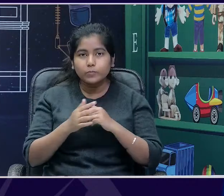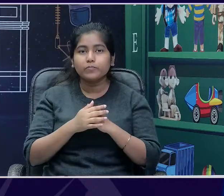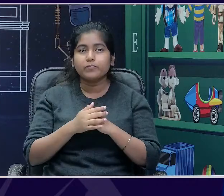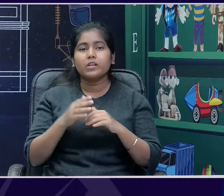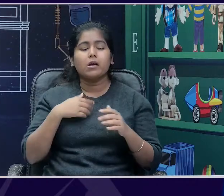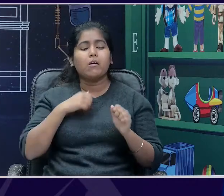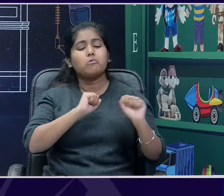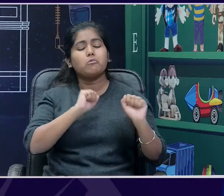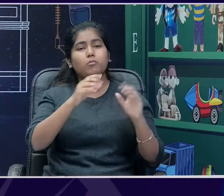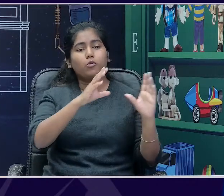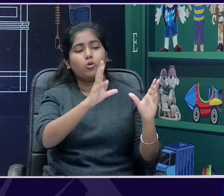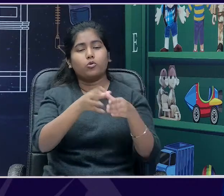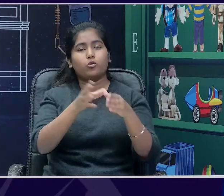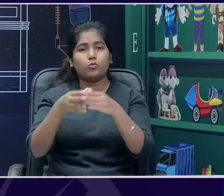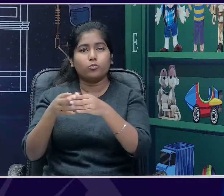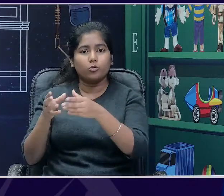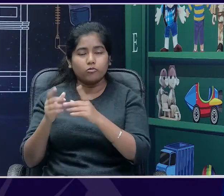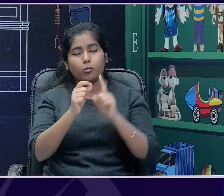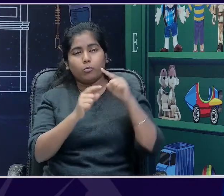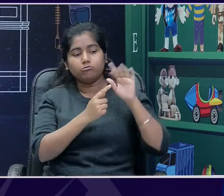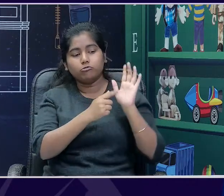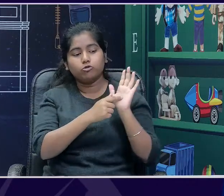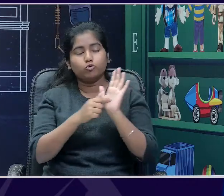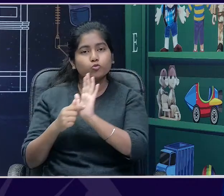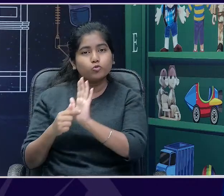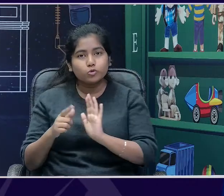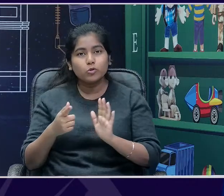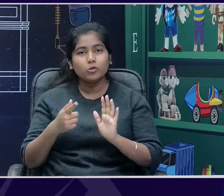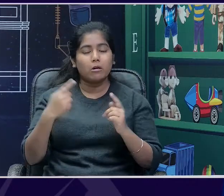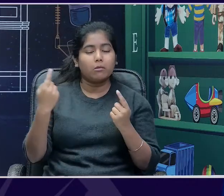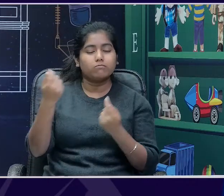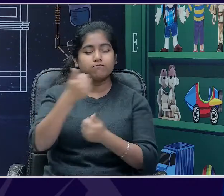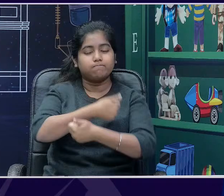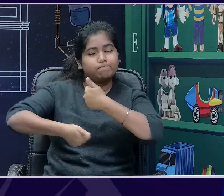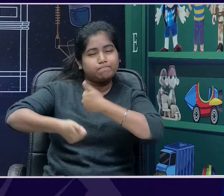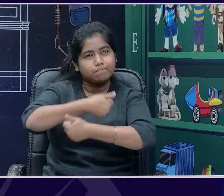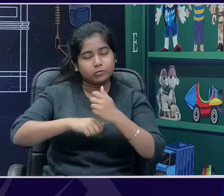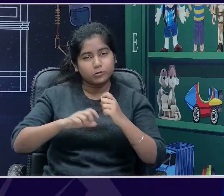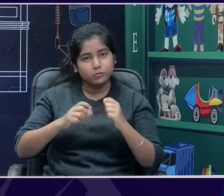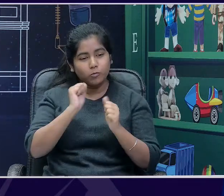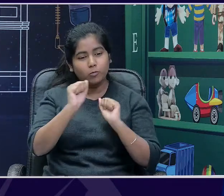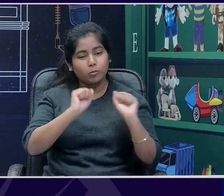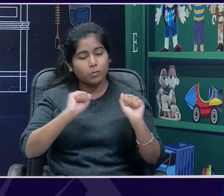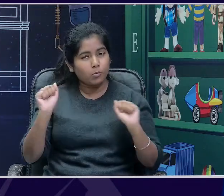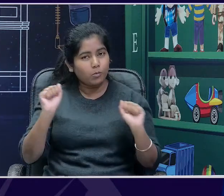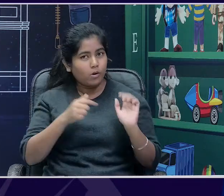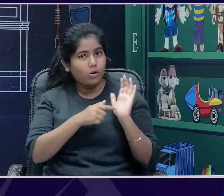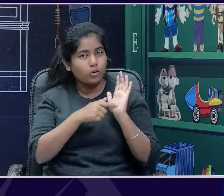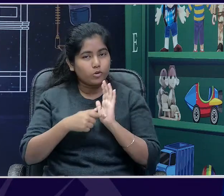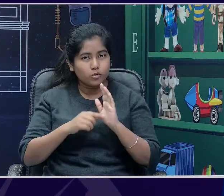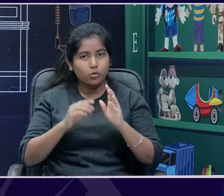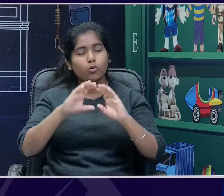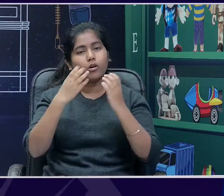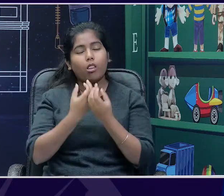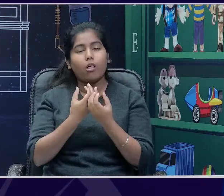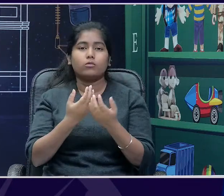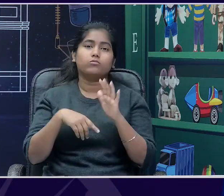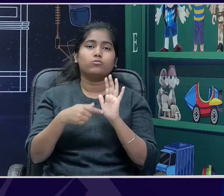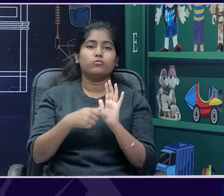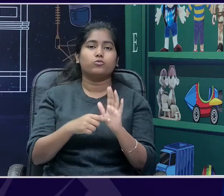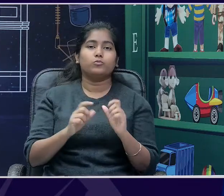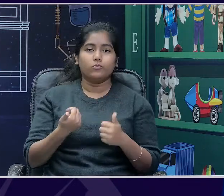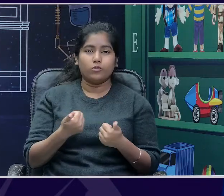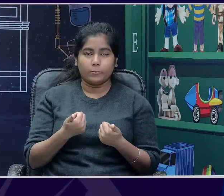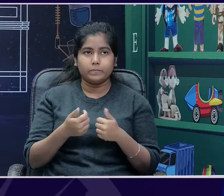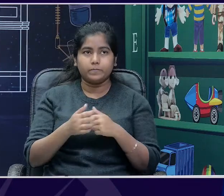Yeah, choices, group wise presentation. Right. So a healthy competition for their presentation can be conducted in the classroom. Right.